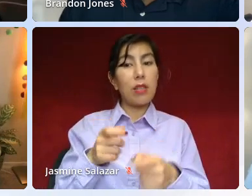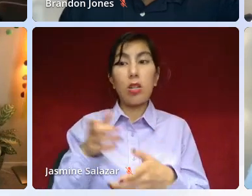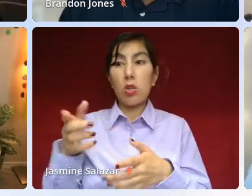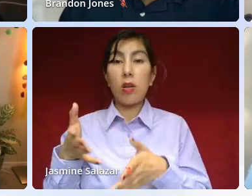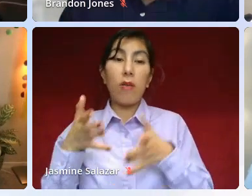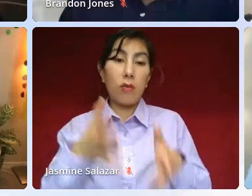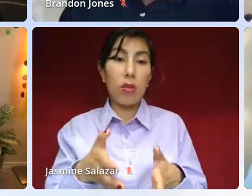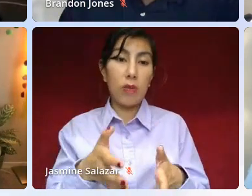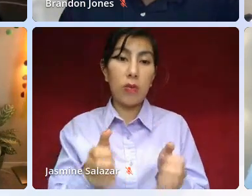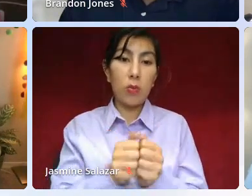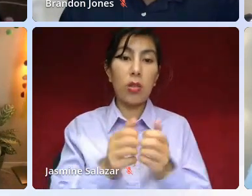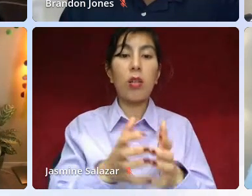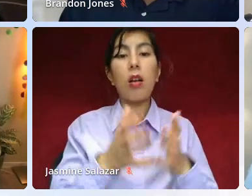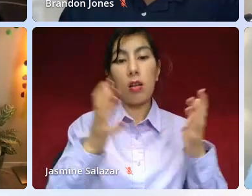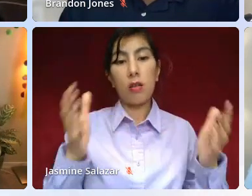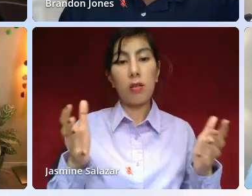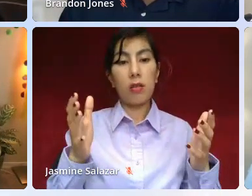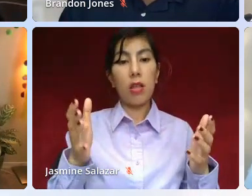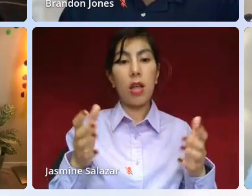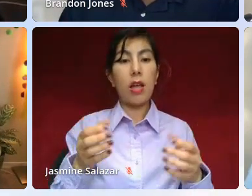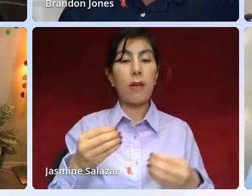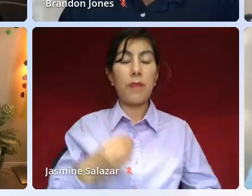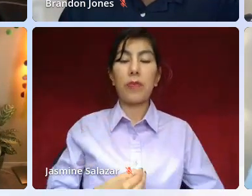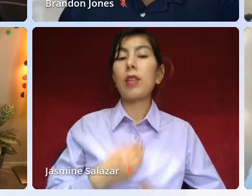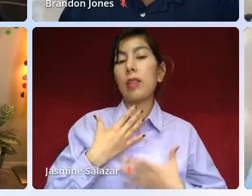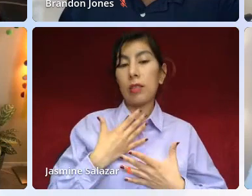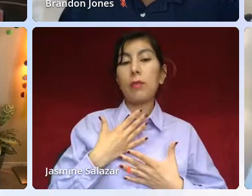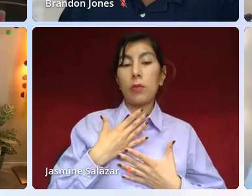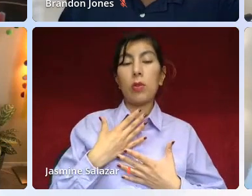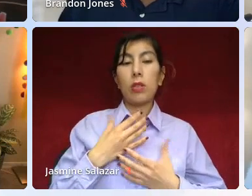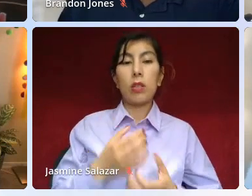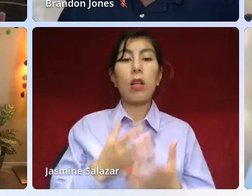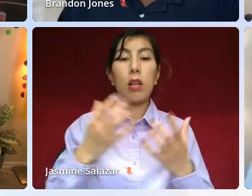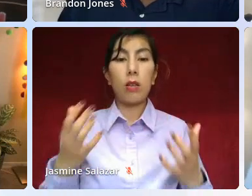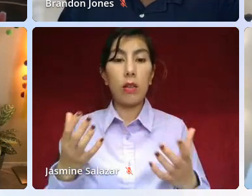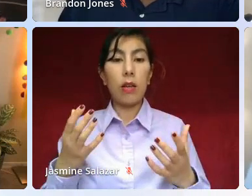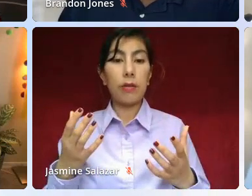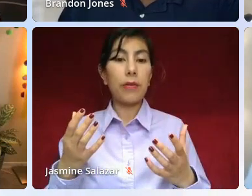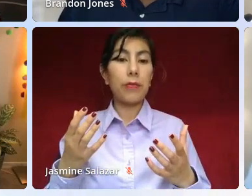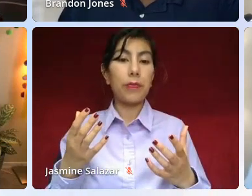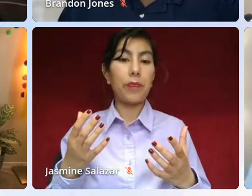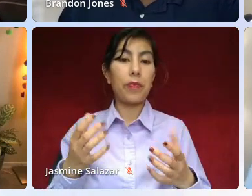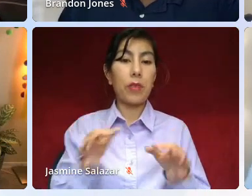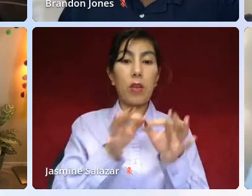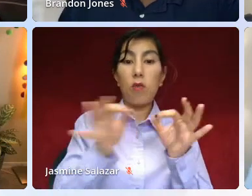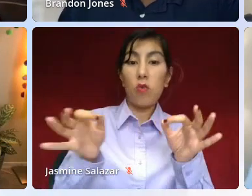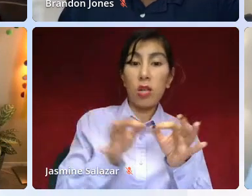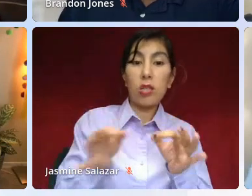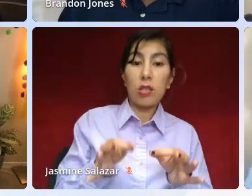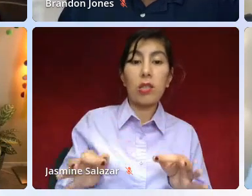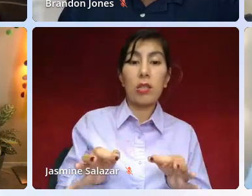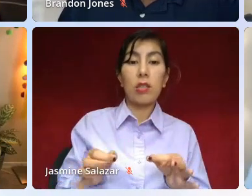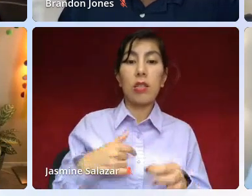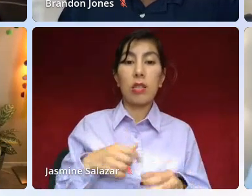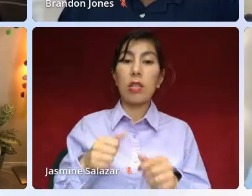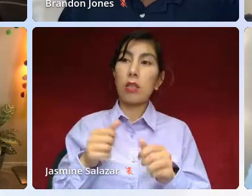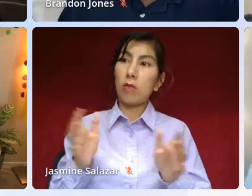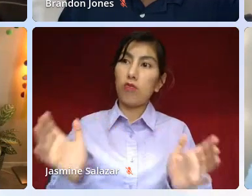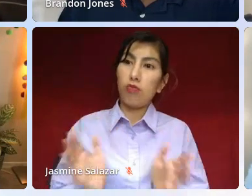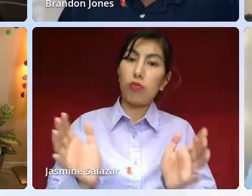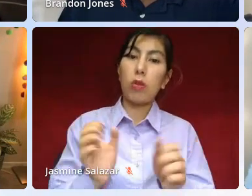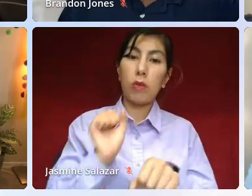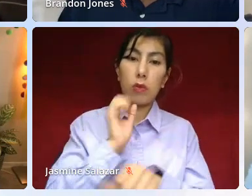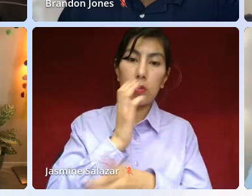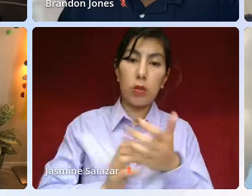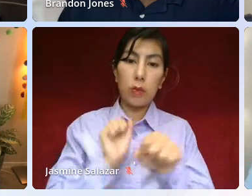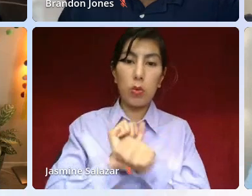with a lot of sort of inspiration, a lot of sort of phraseology, I think, that can drive some of the work, not